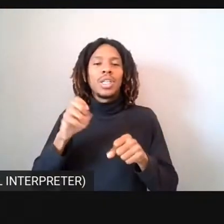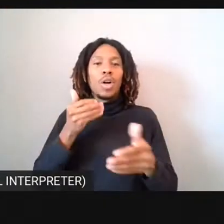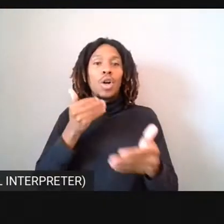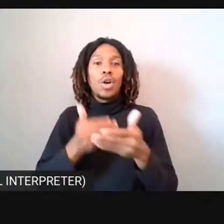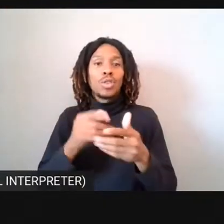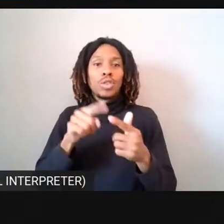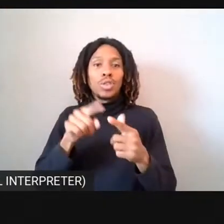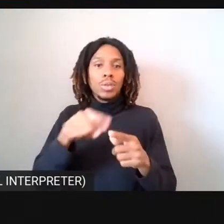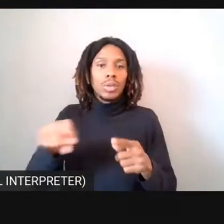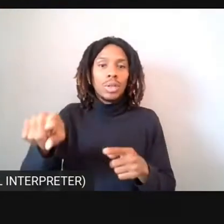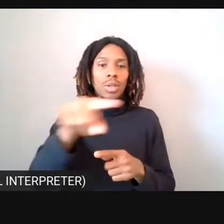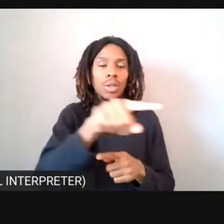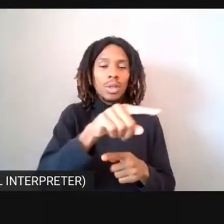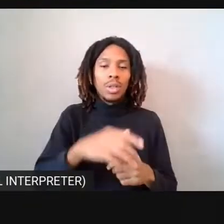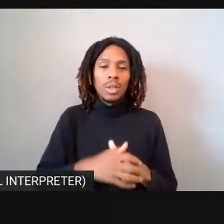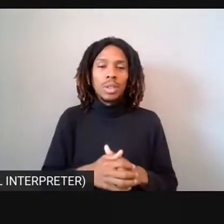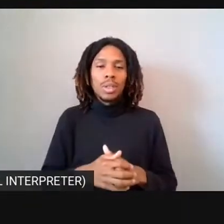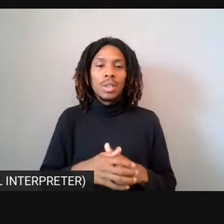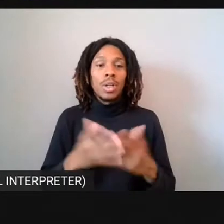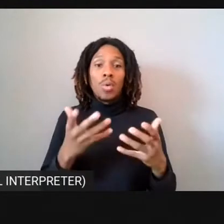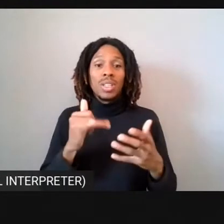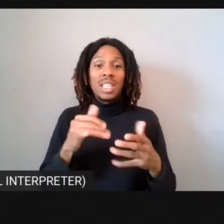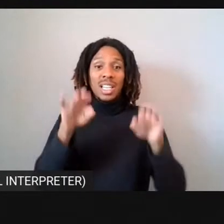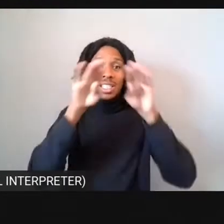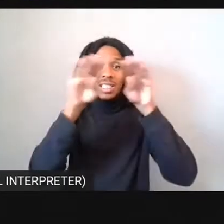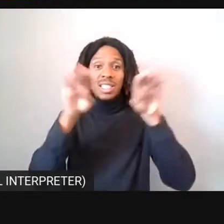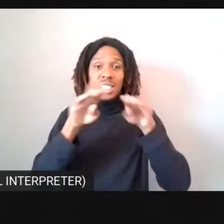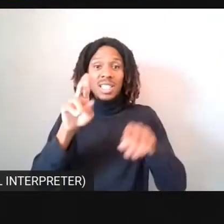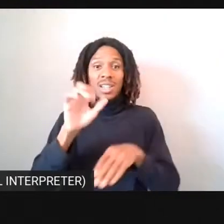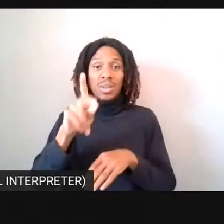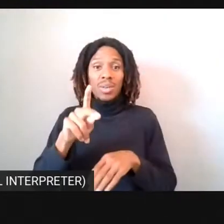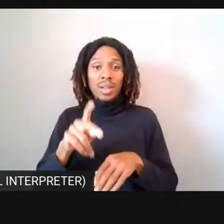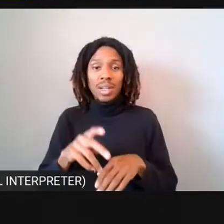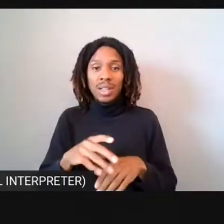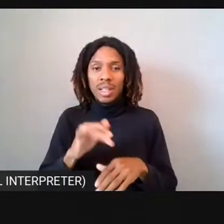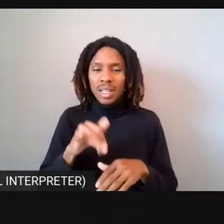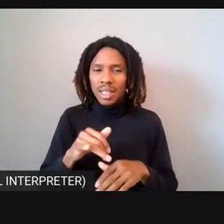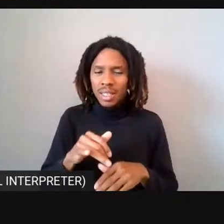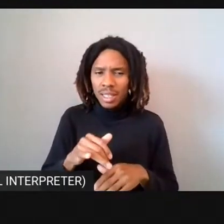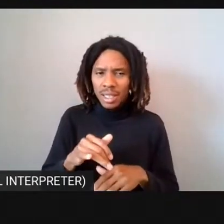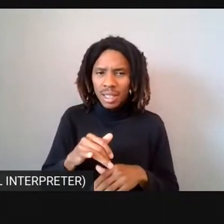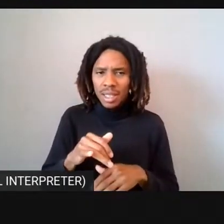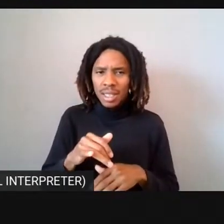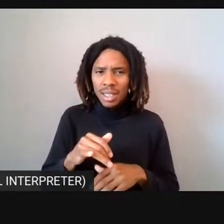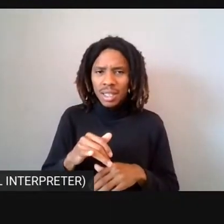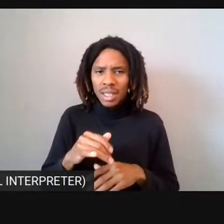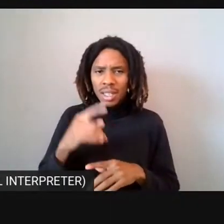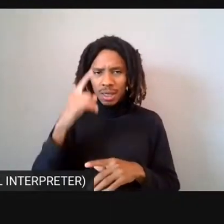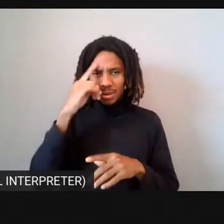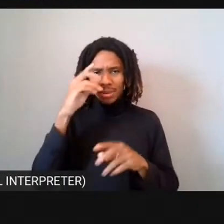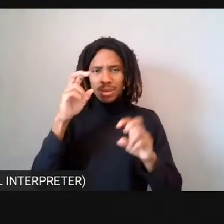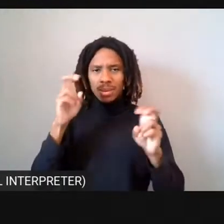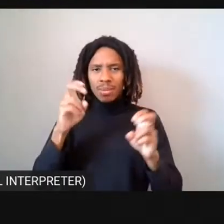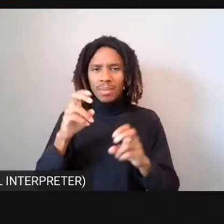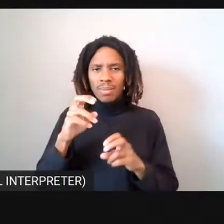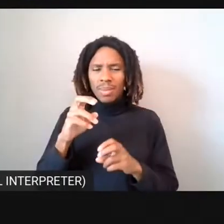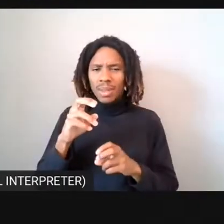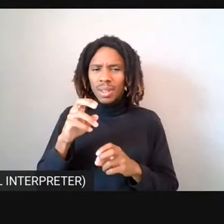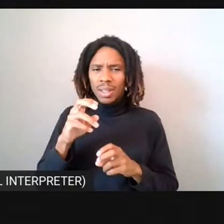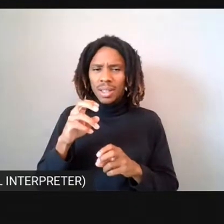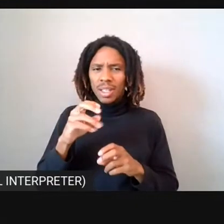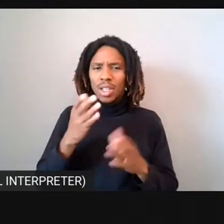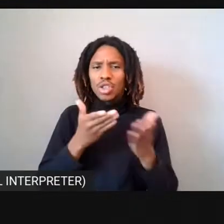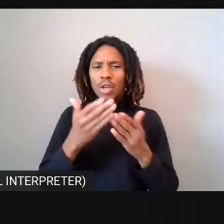what is in that rack that Jeff showed you is bare metal instances. You can think of them as the rack servers you have on